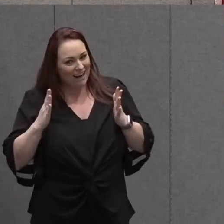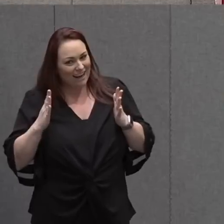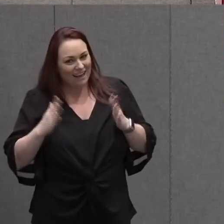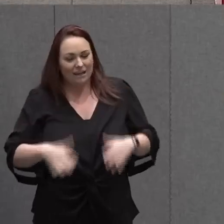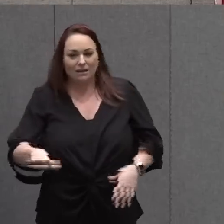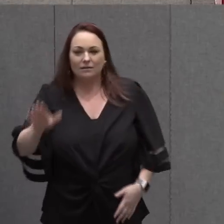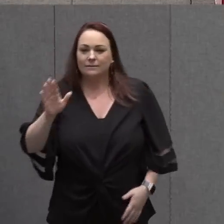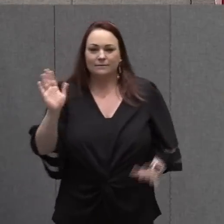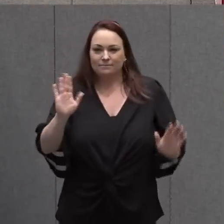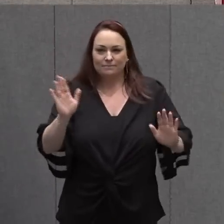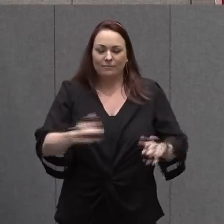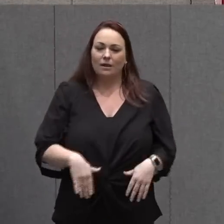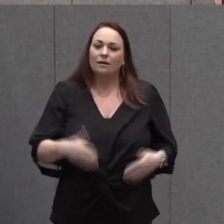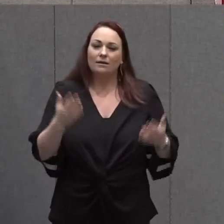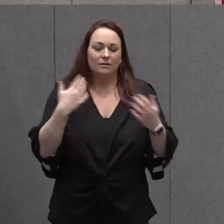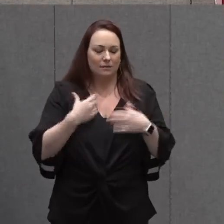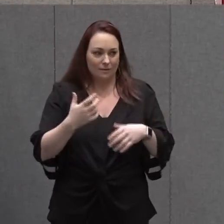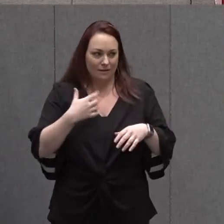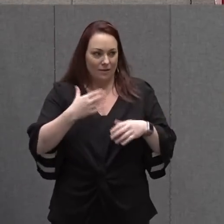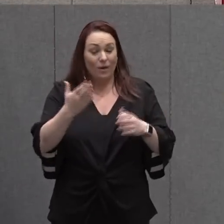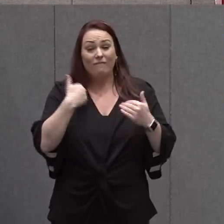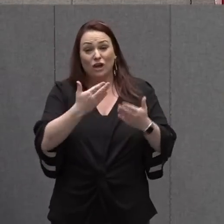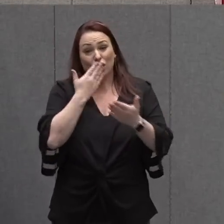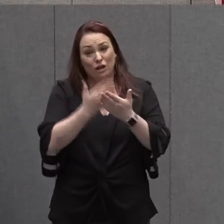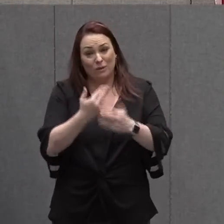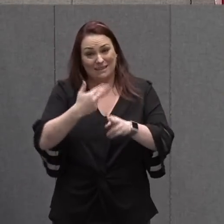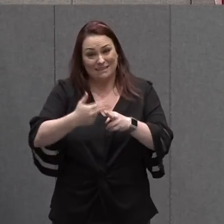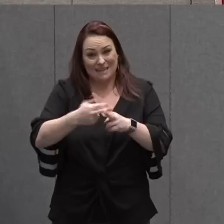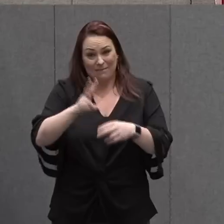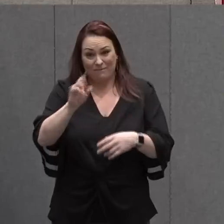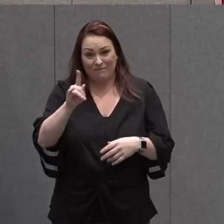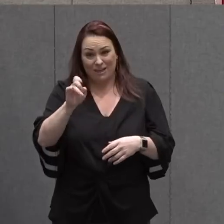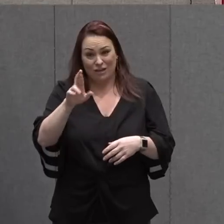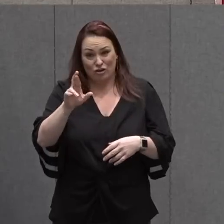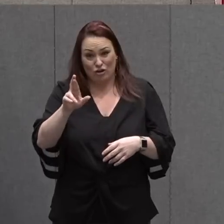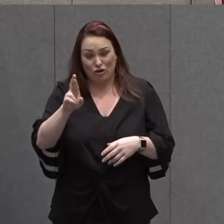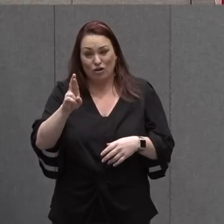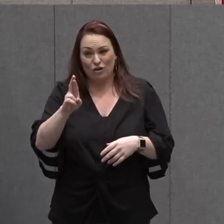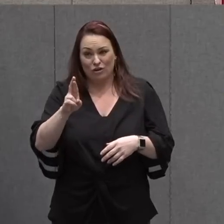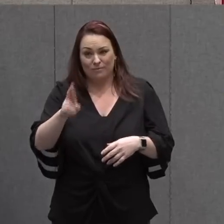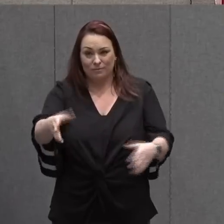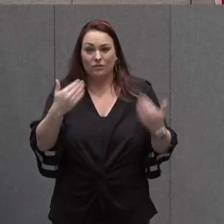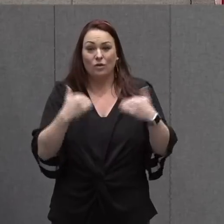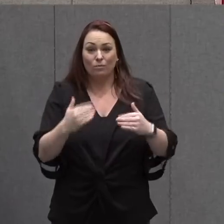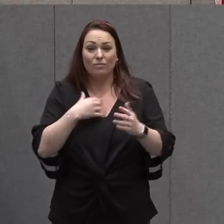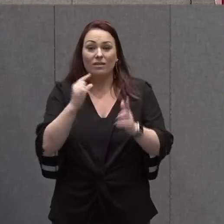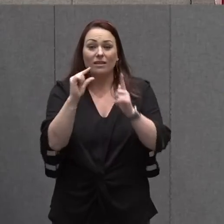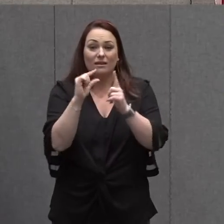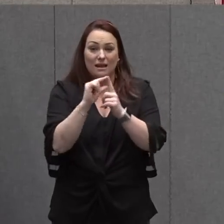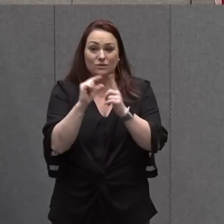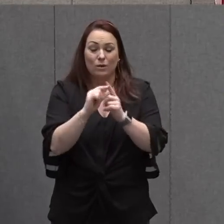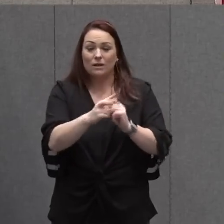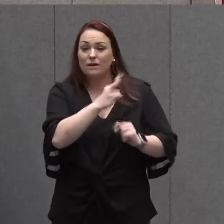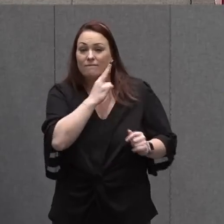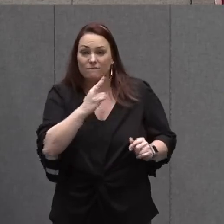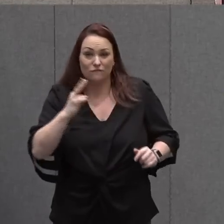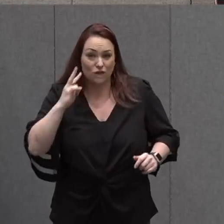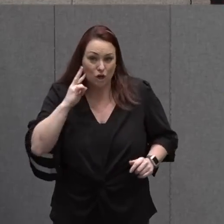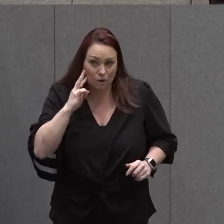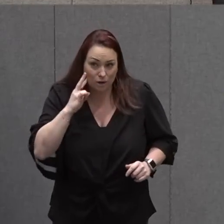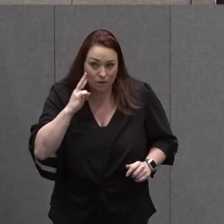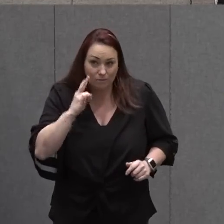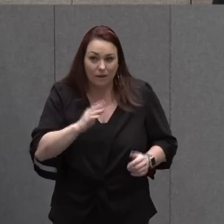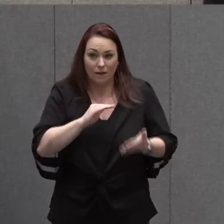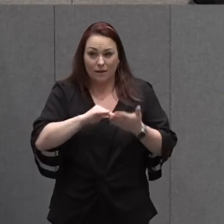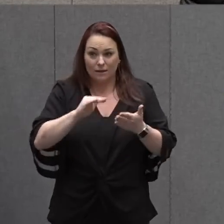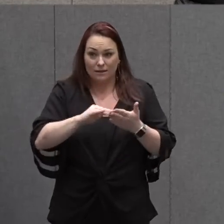verb. Yes. Verb is a fun word. Say it 3 times. Well, then I'll have to say excuse me after each time. So verb, excuse me, verb, excuse